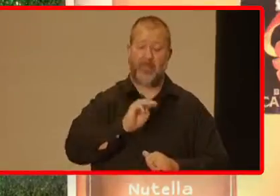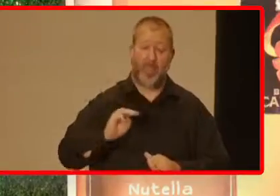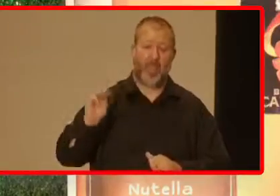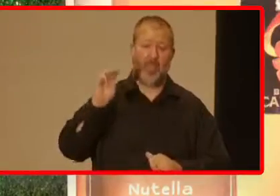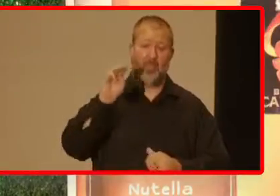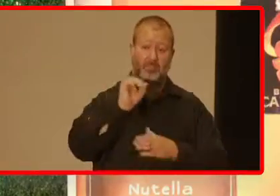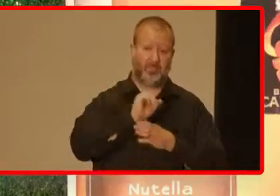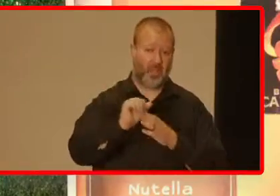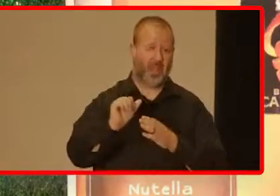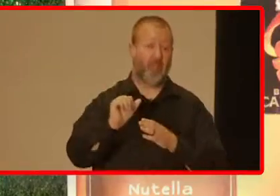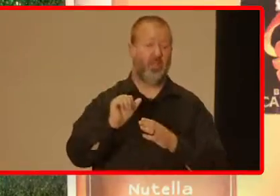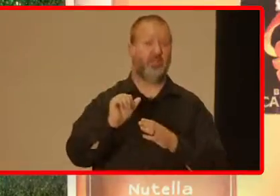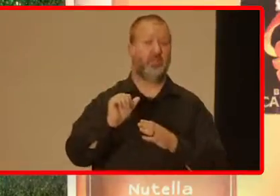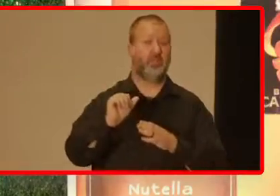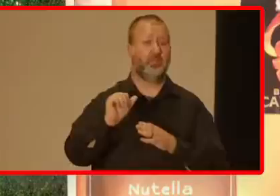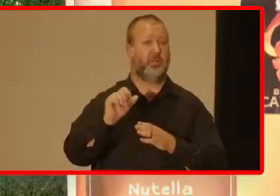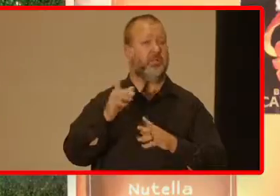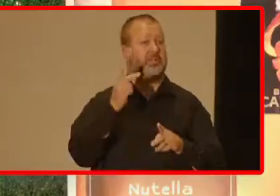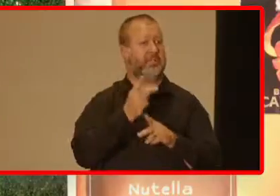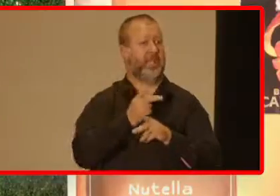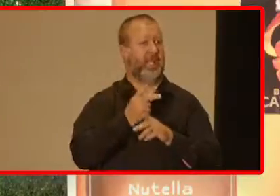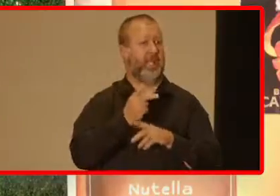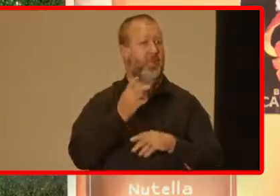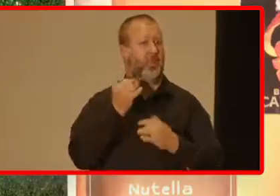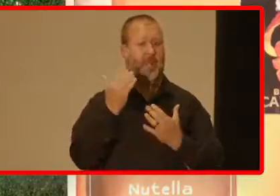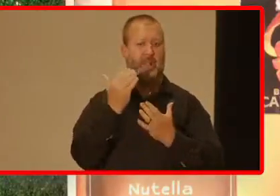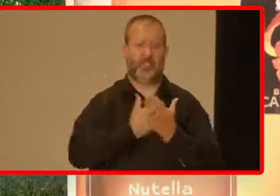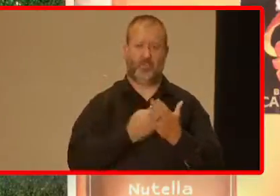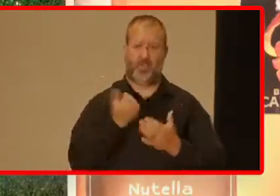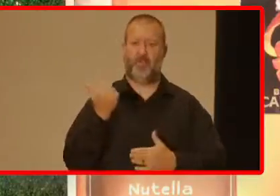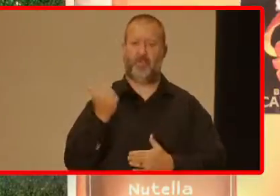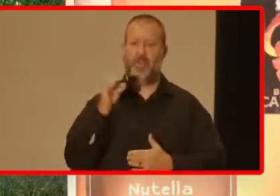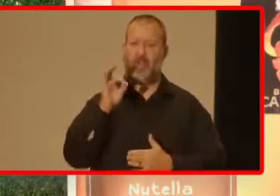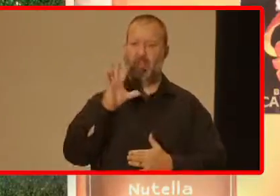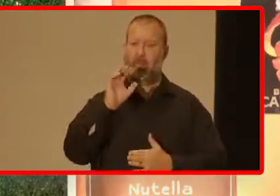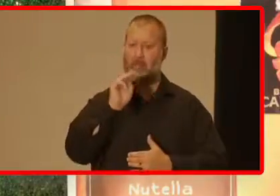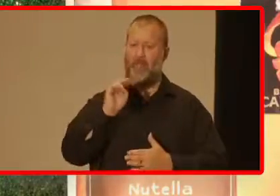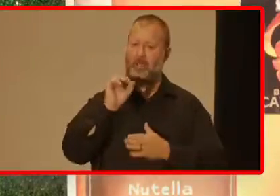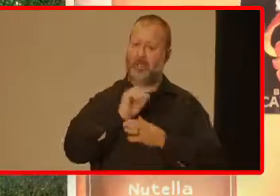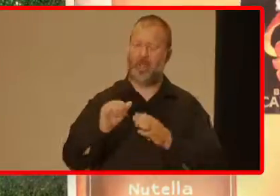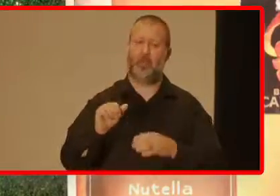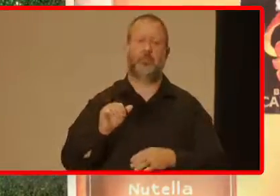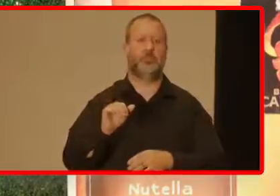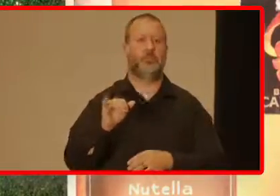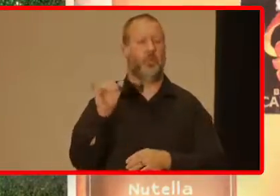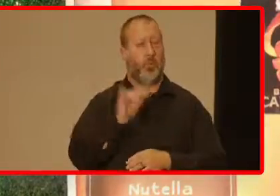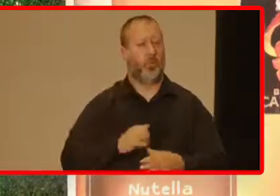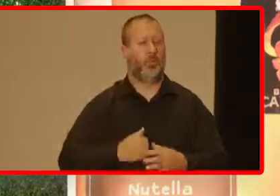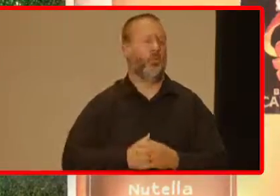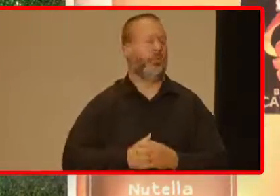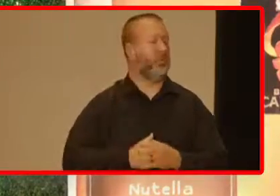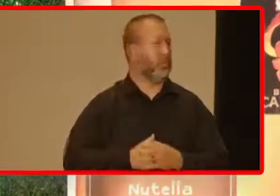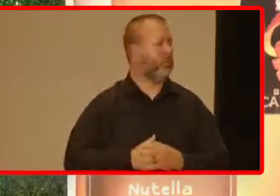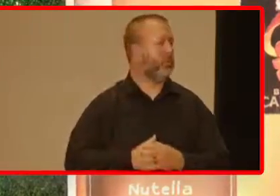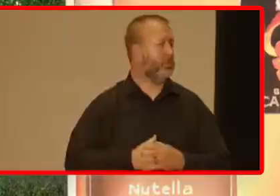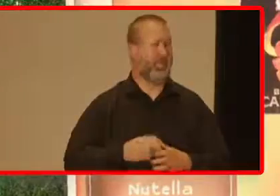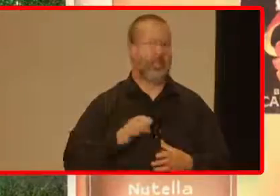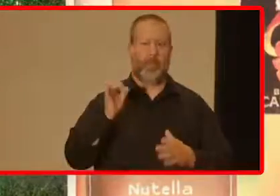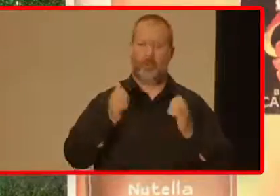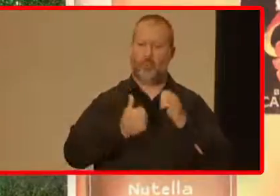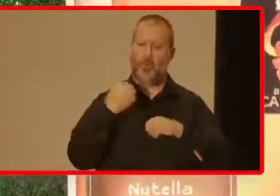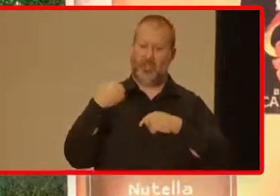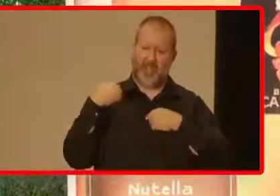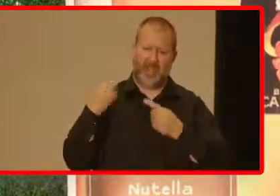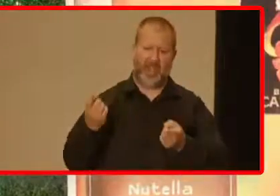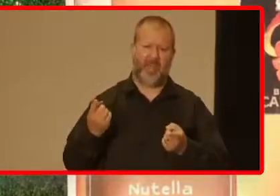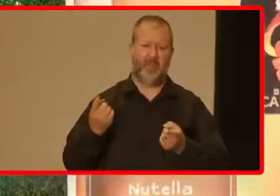$95 million to take people off the waiting list. $95 million. That's the most that's